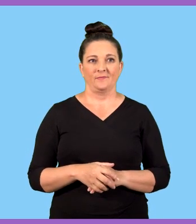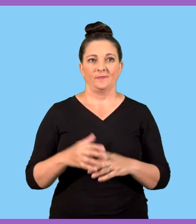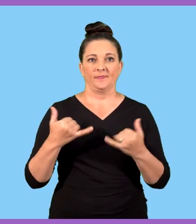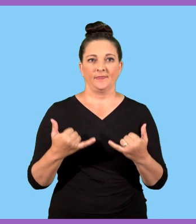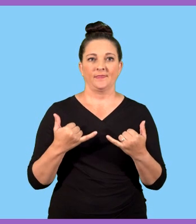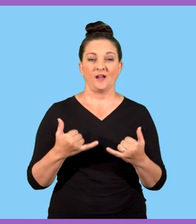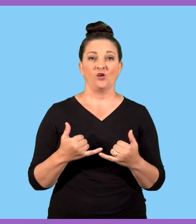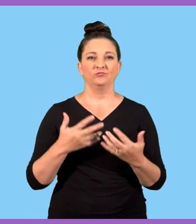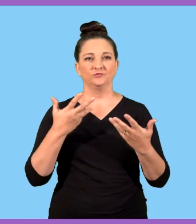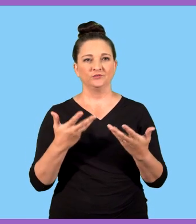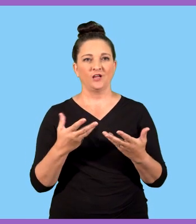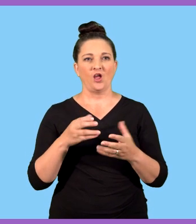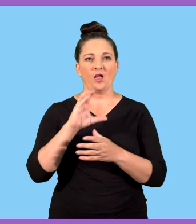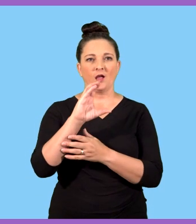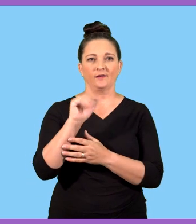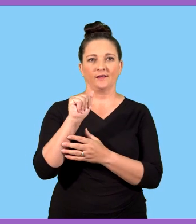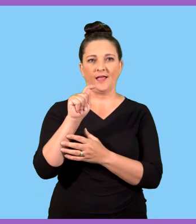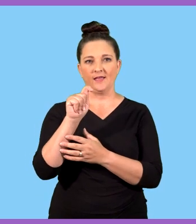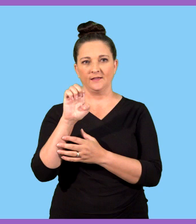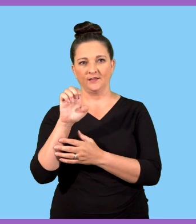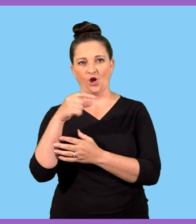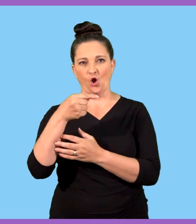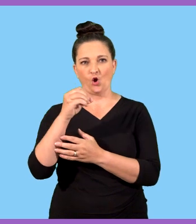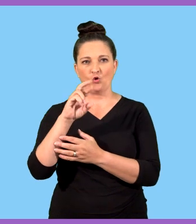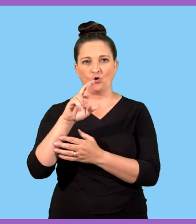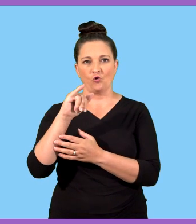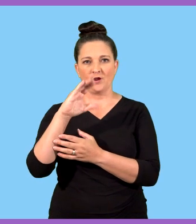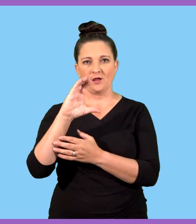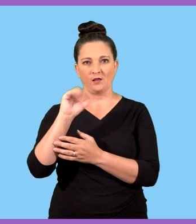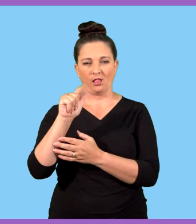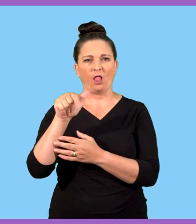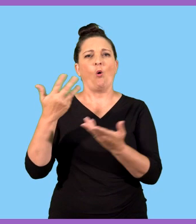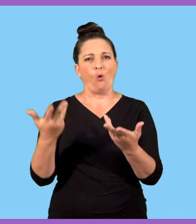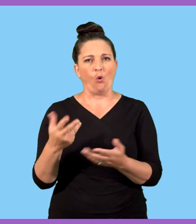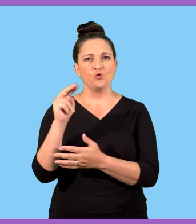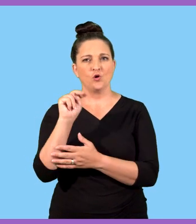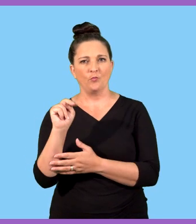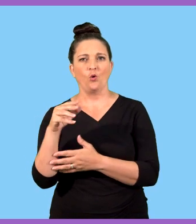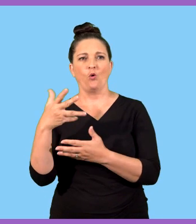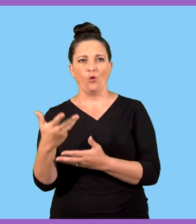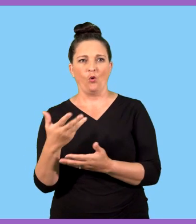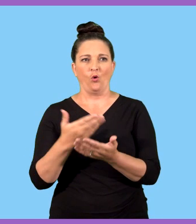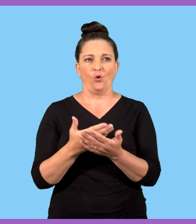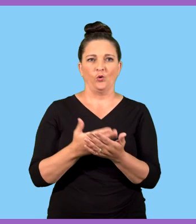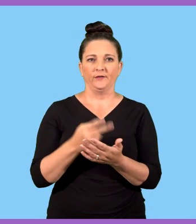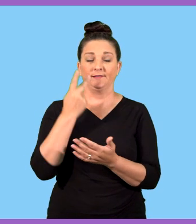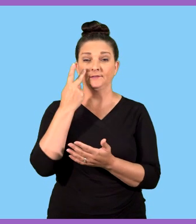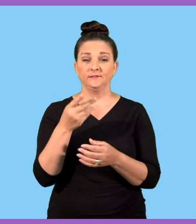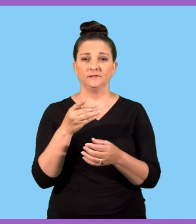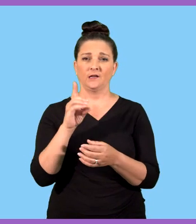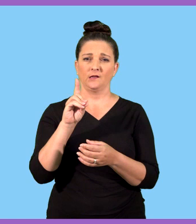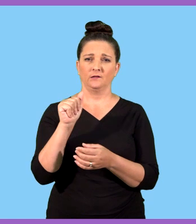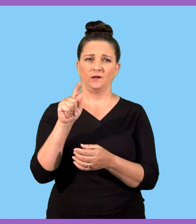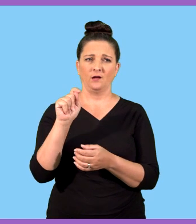State if the following data is categorical or numerical, and if numerical, then state whether the